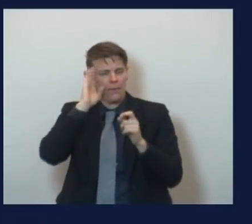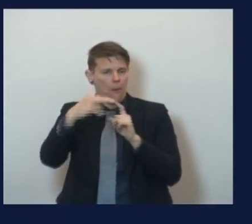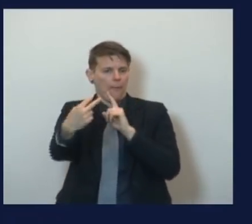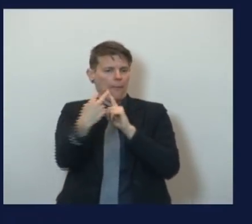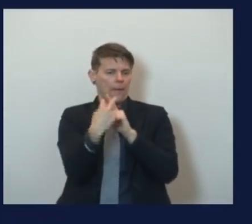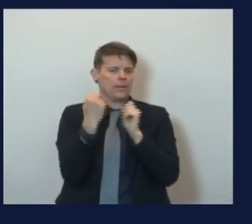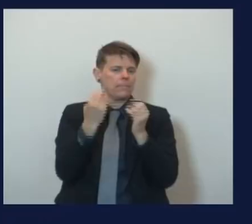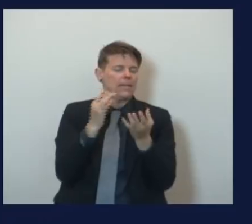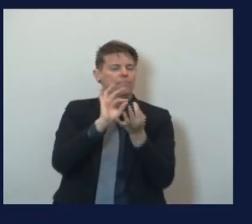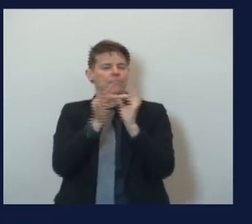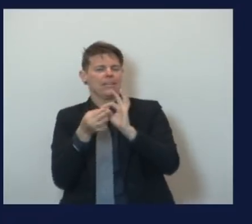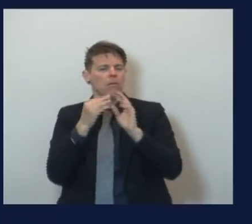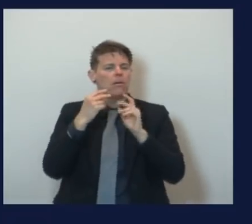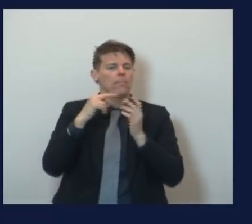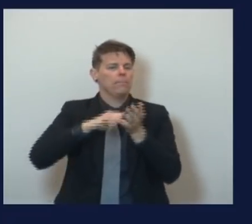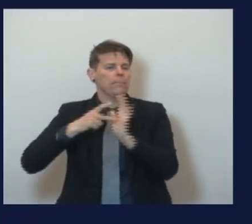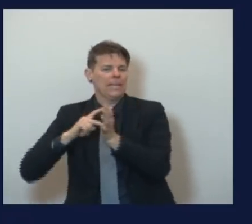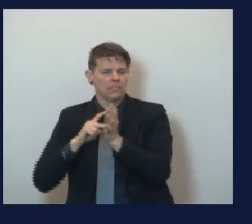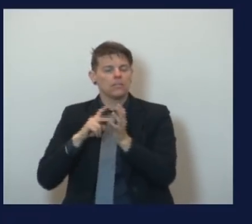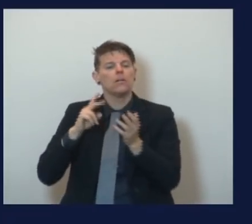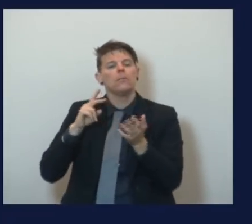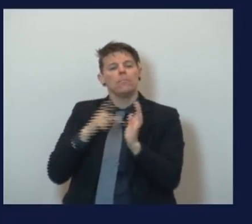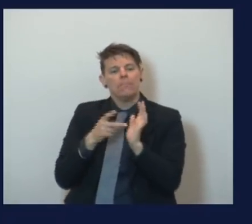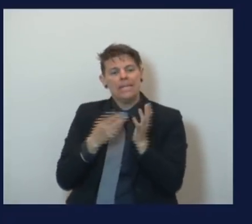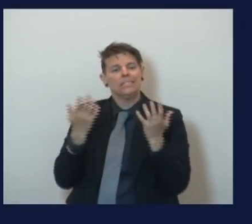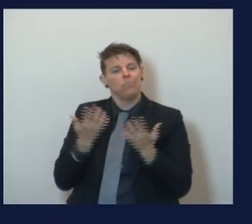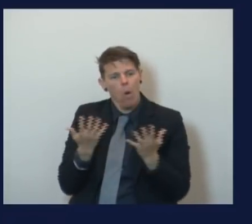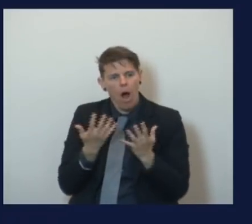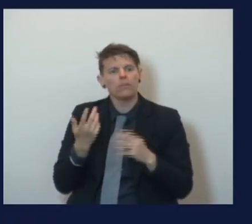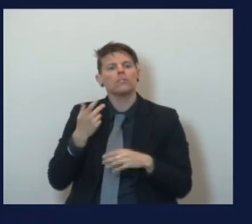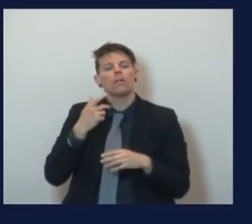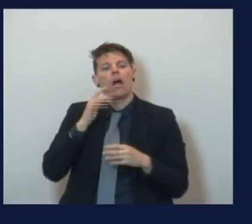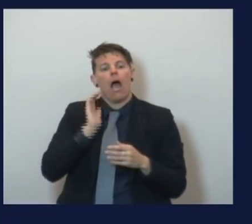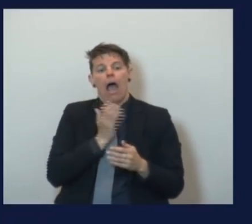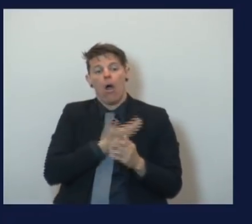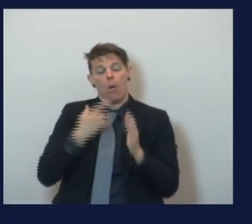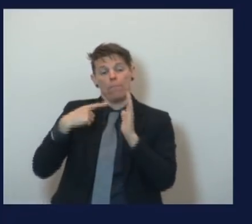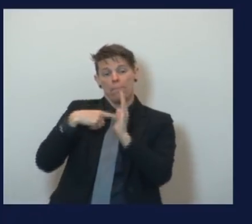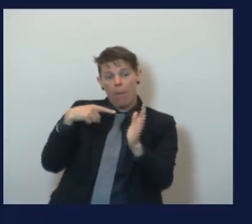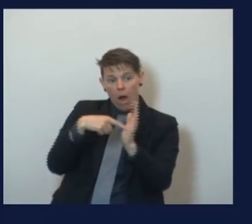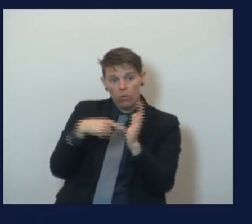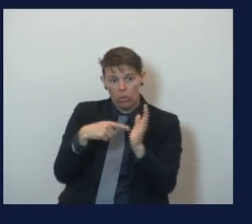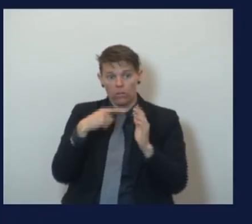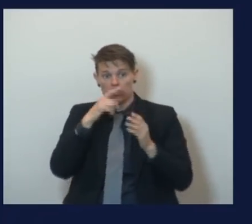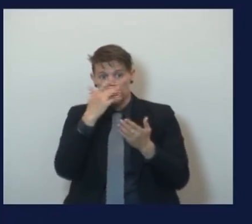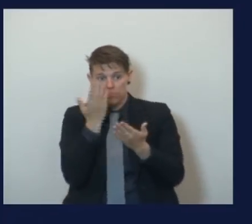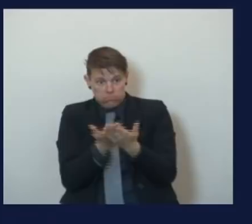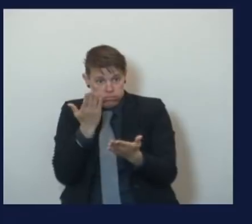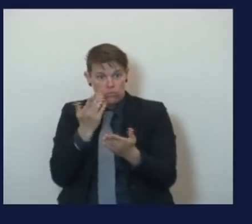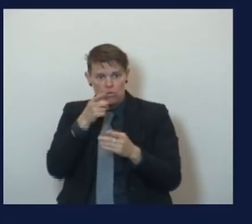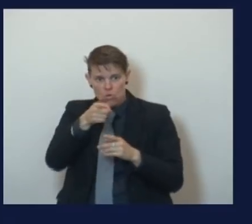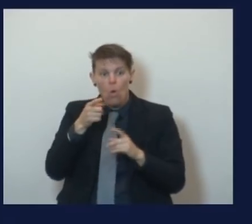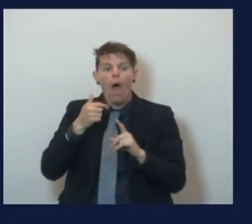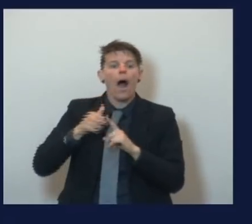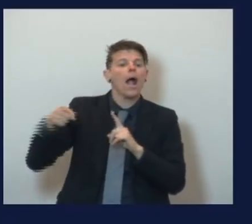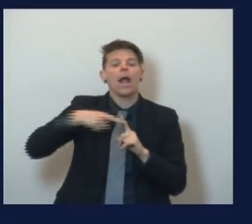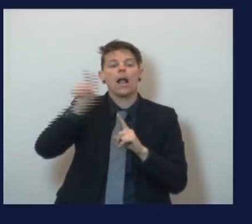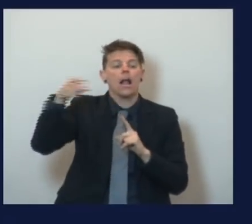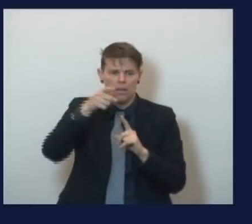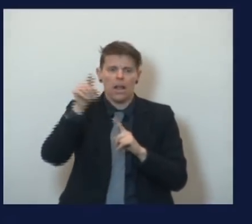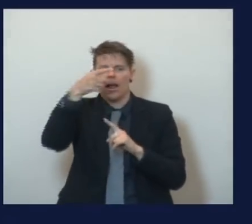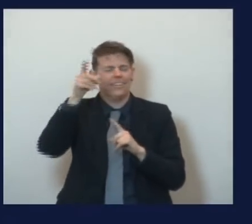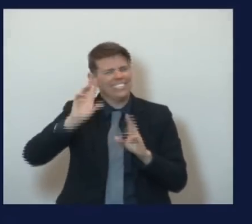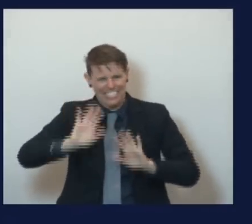modeling. But if you do your part, if consumers work to support businesses on these